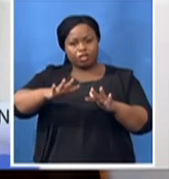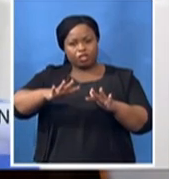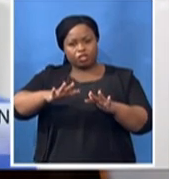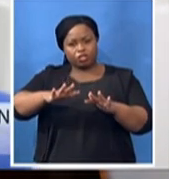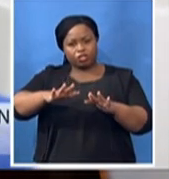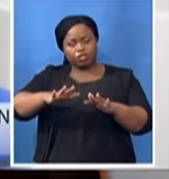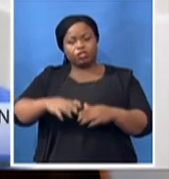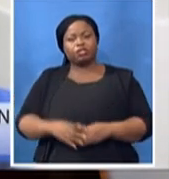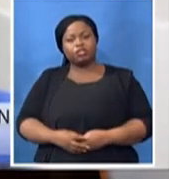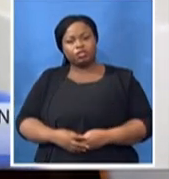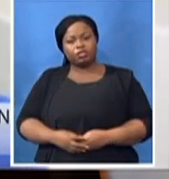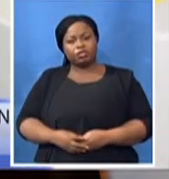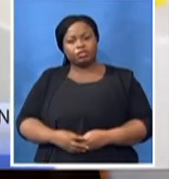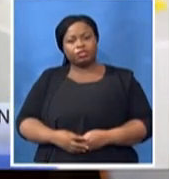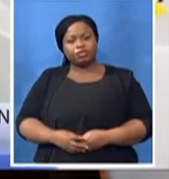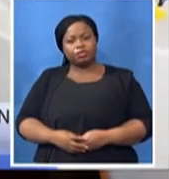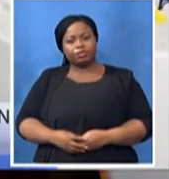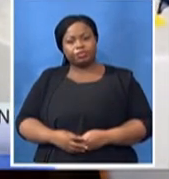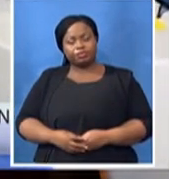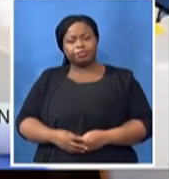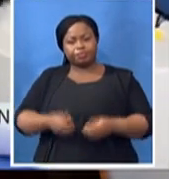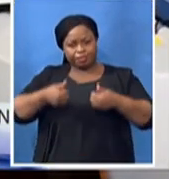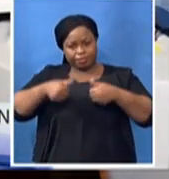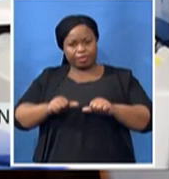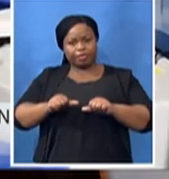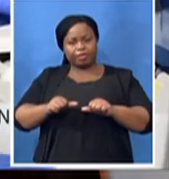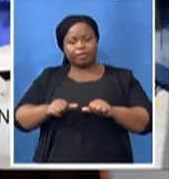we will then take it into the real-time instrument